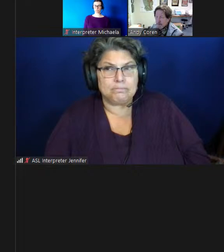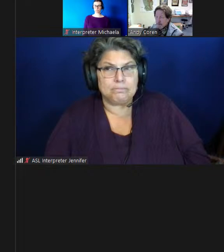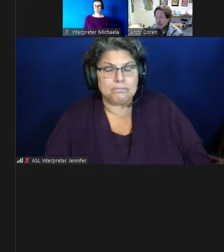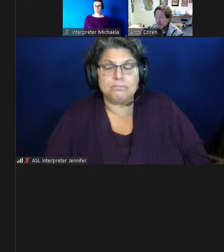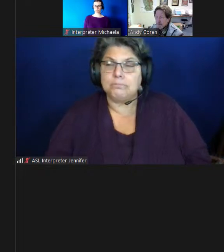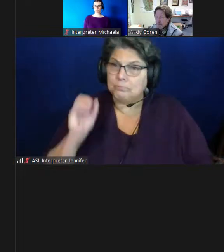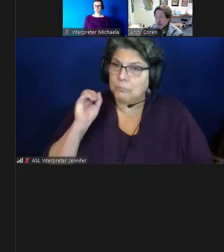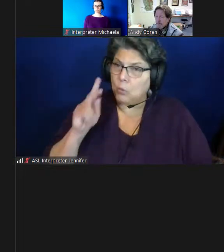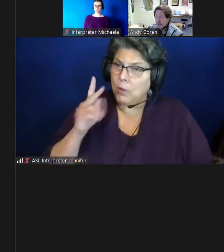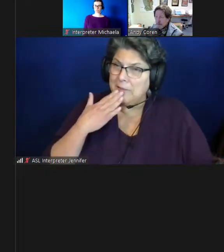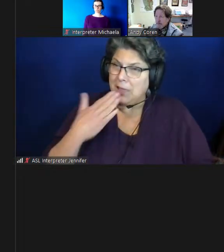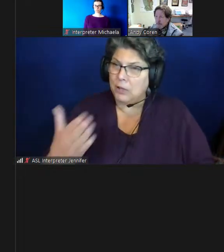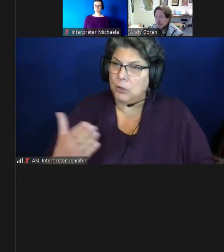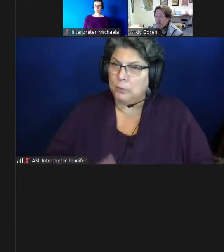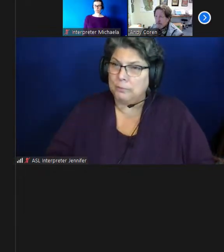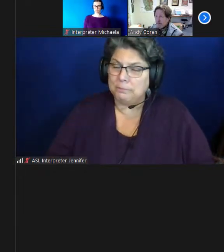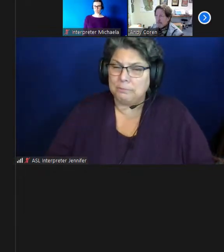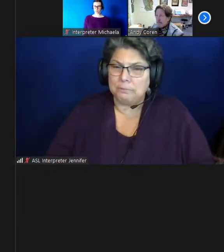Okay, thank you.